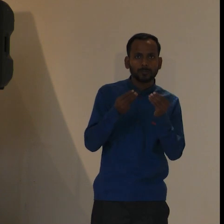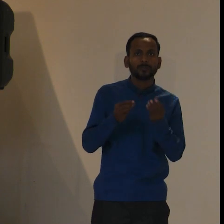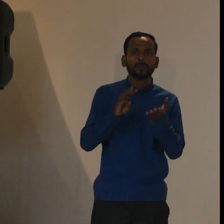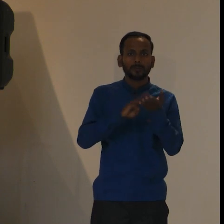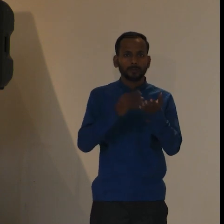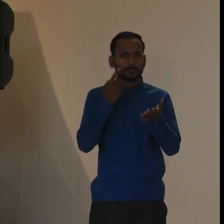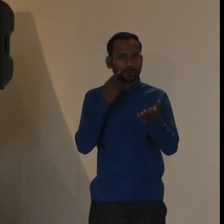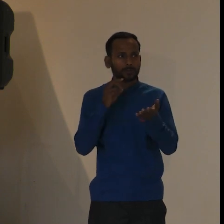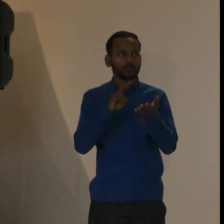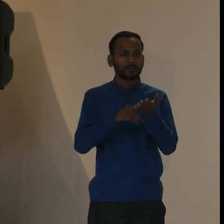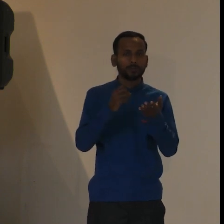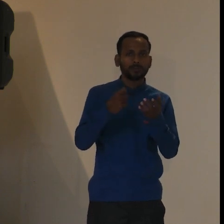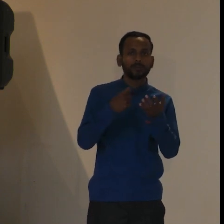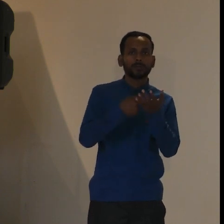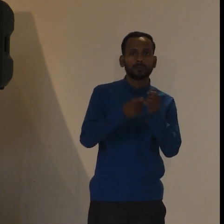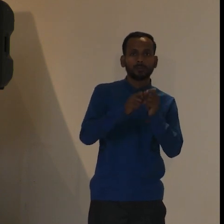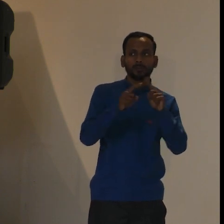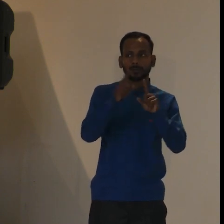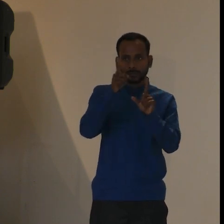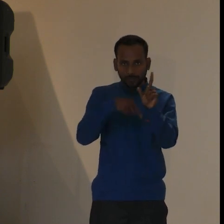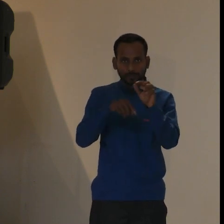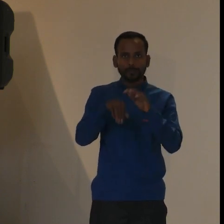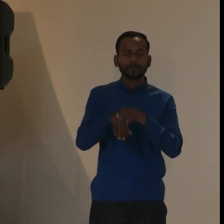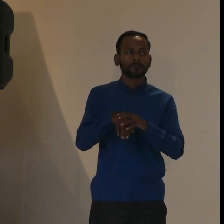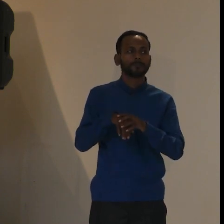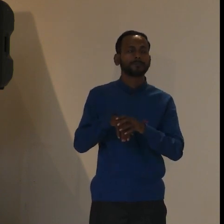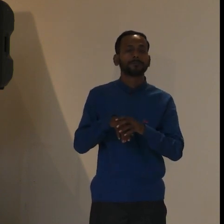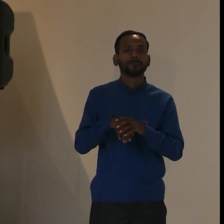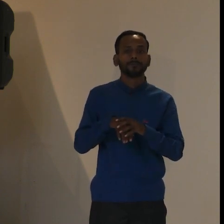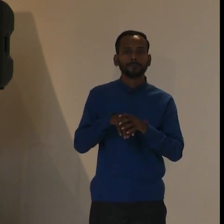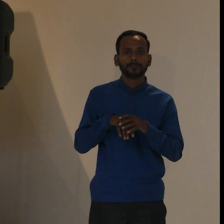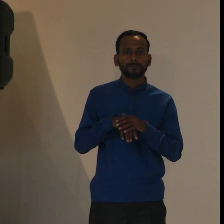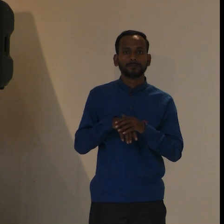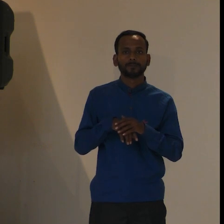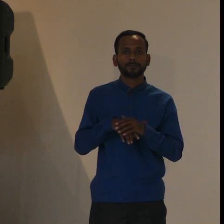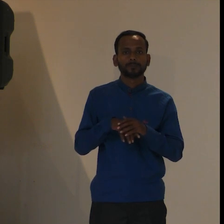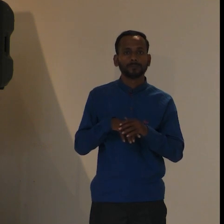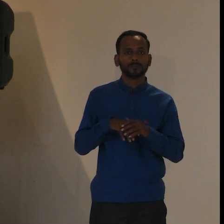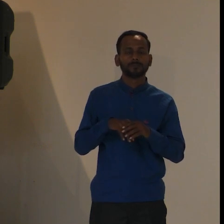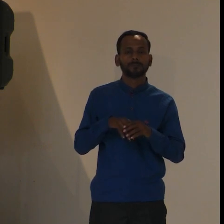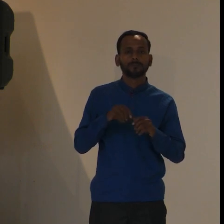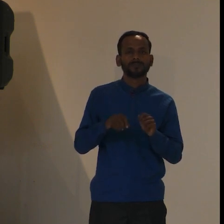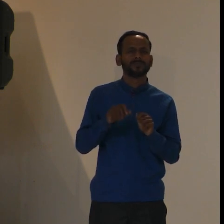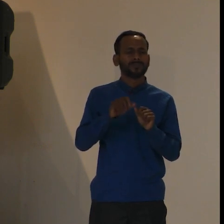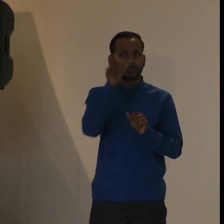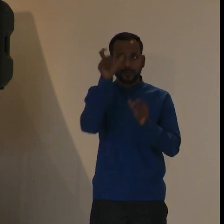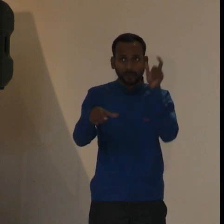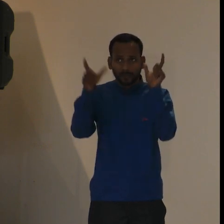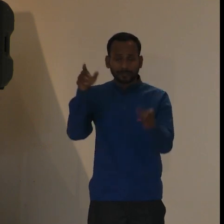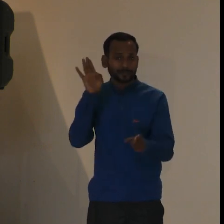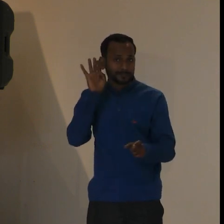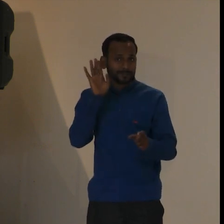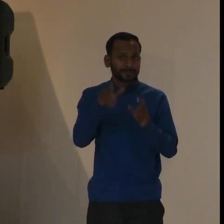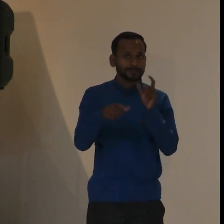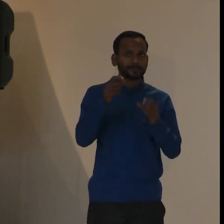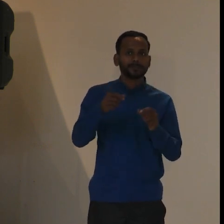the non-abled could probably access the museum on their own. Even if they can't, and plus digital audiences if they can't enter the space